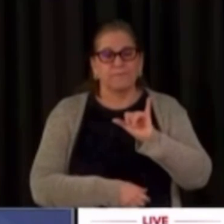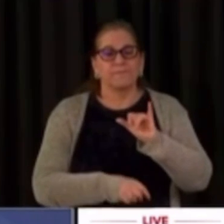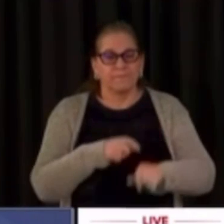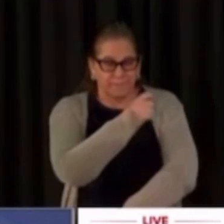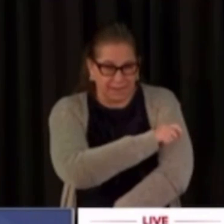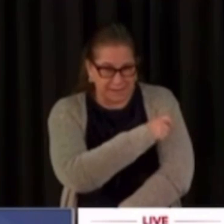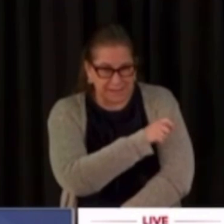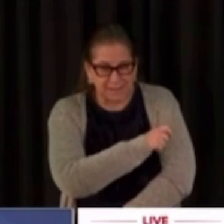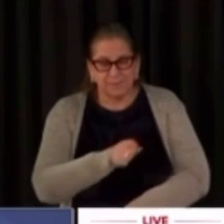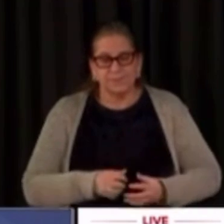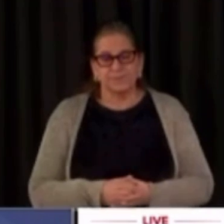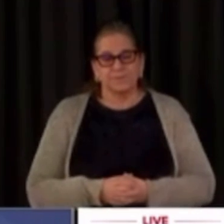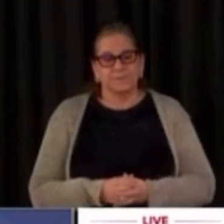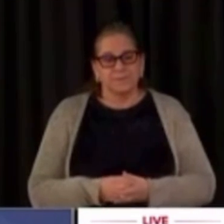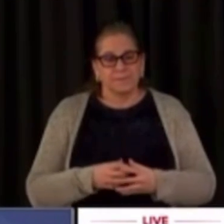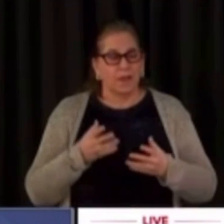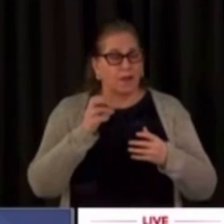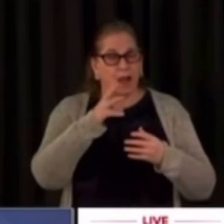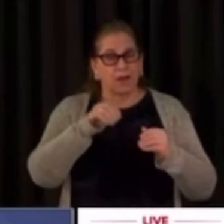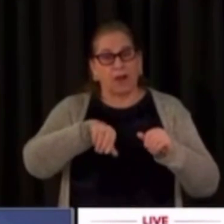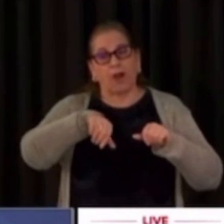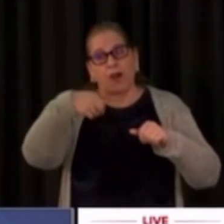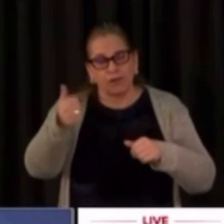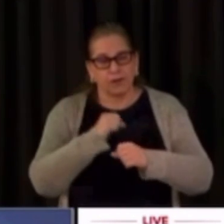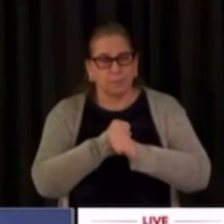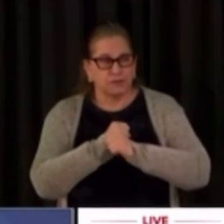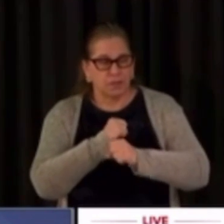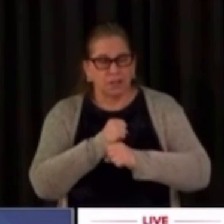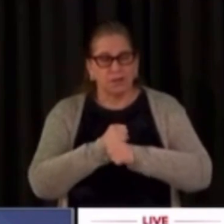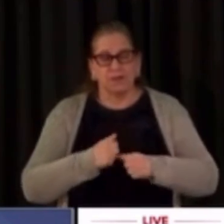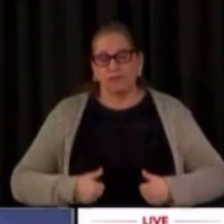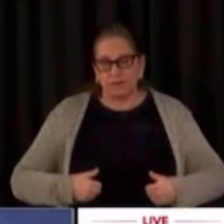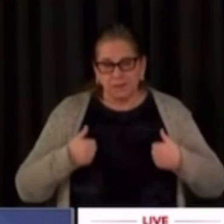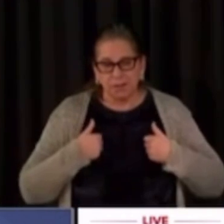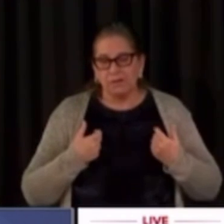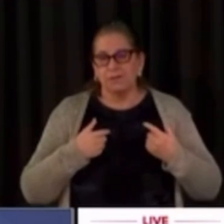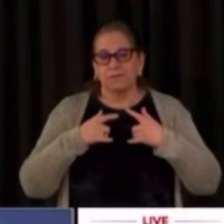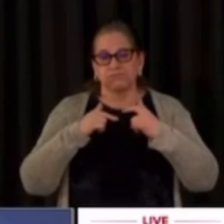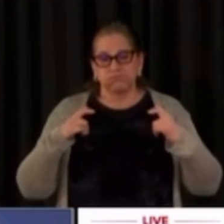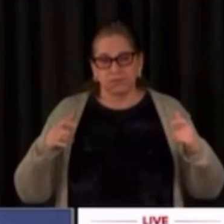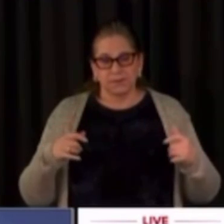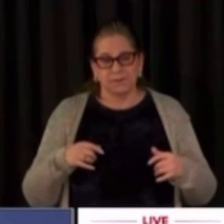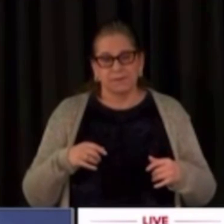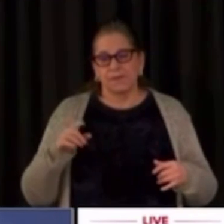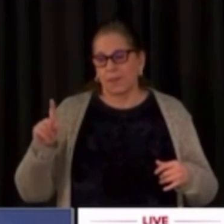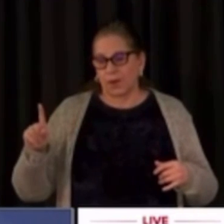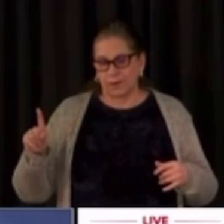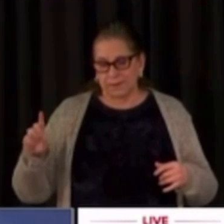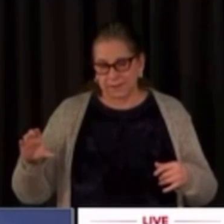residential property management that have not been previously identified in the other Phase 1B and 1C